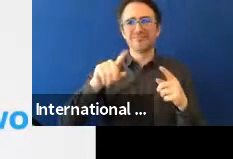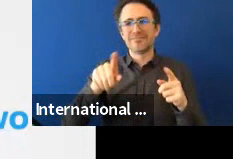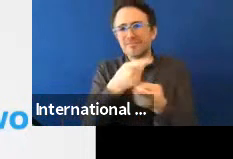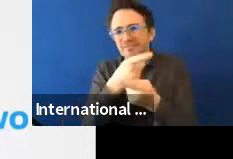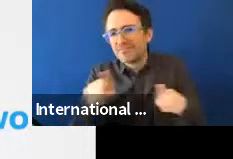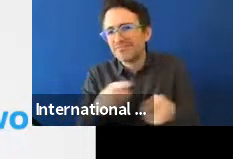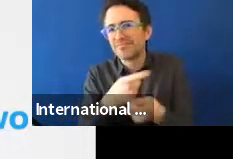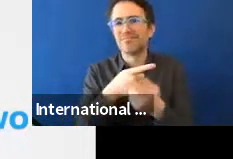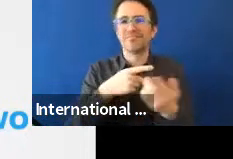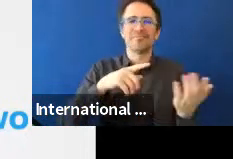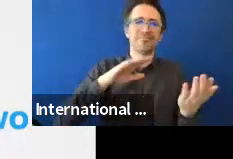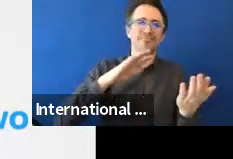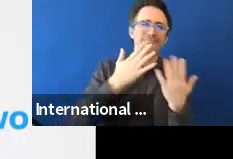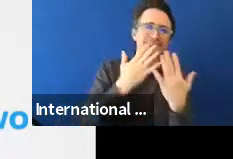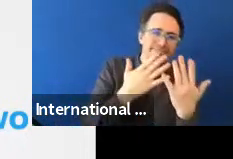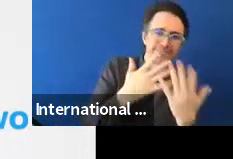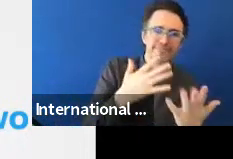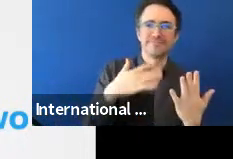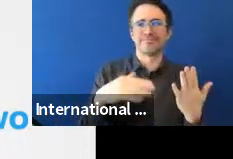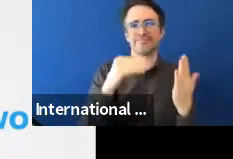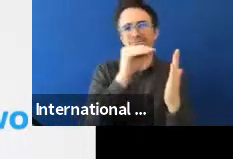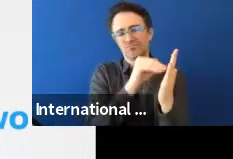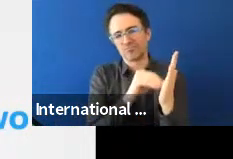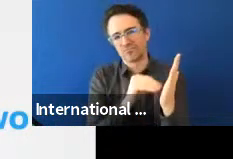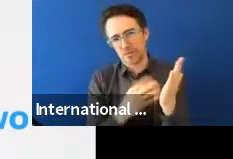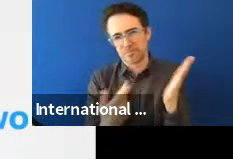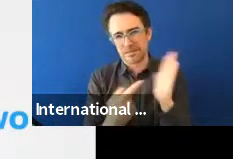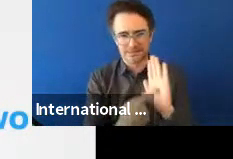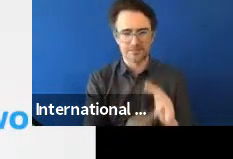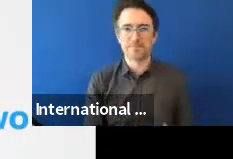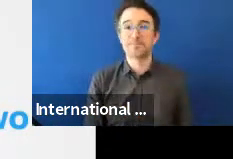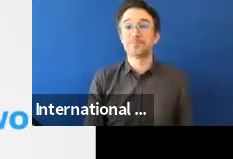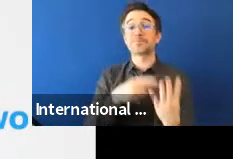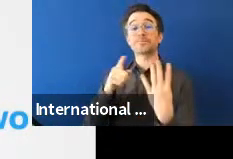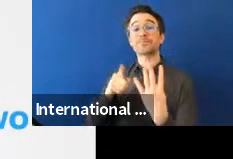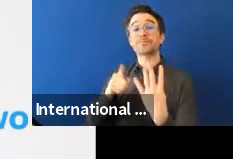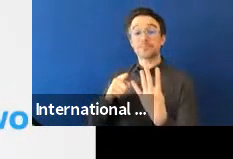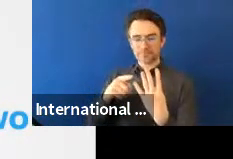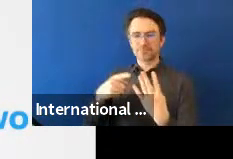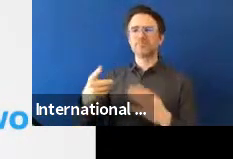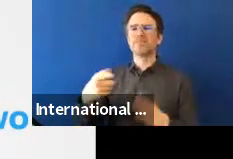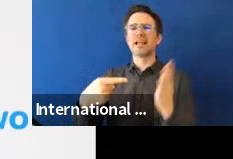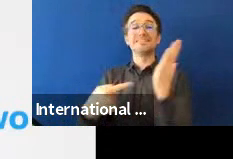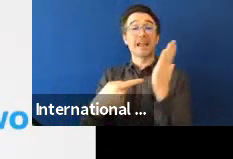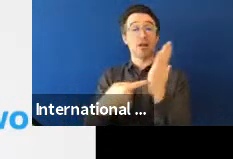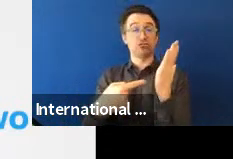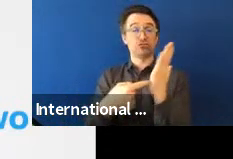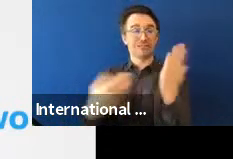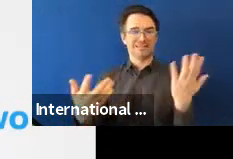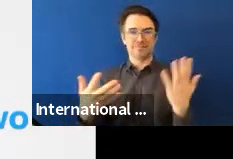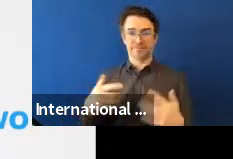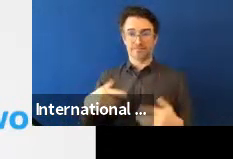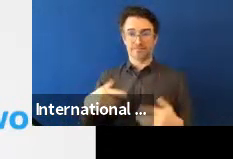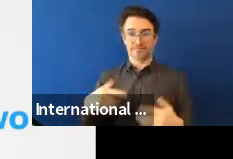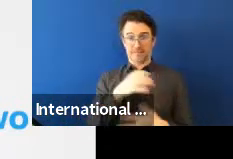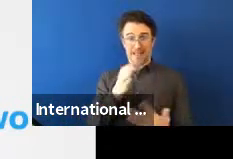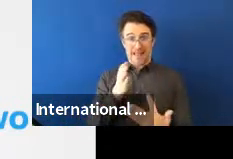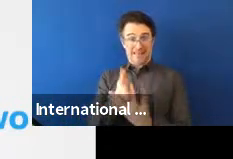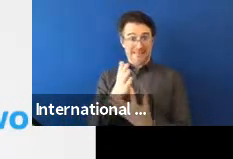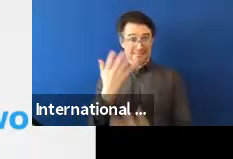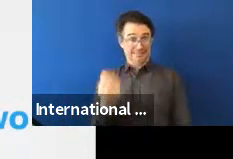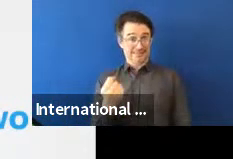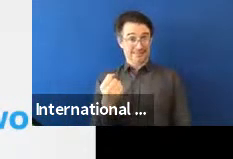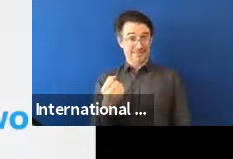Fourth, measure to control accessibility to technology. A fetal sex determination and sex selection